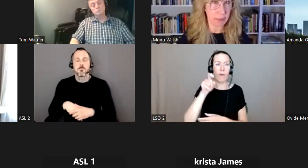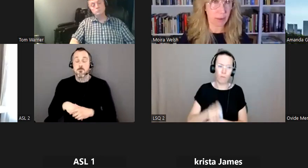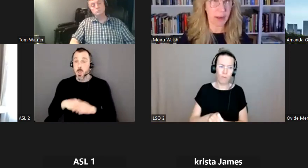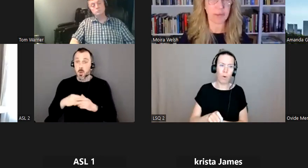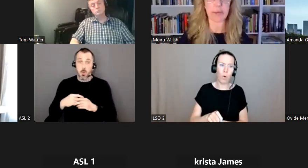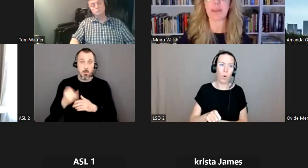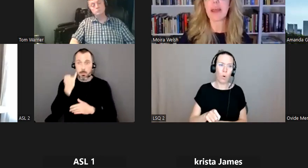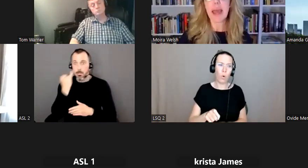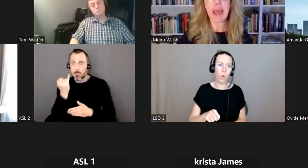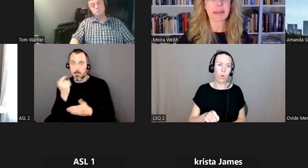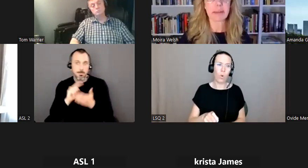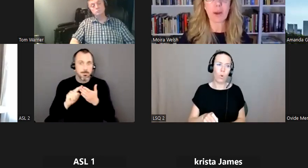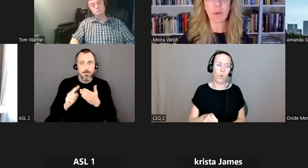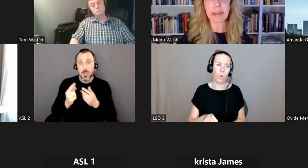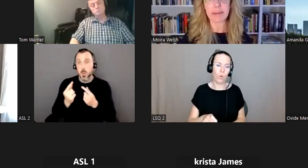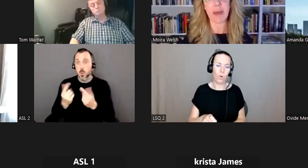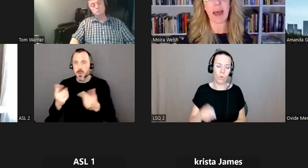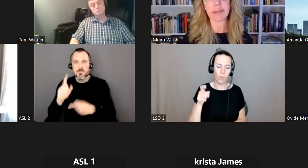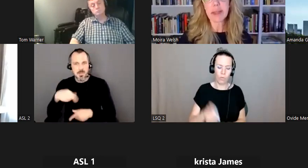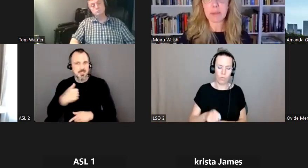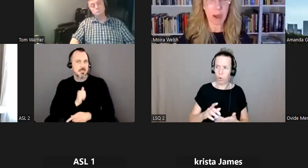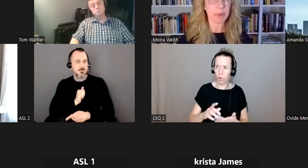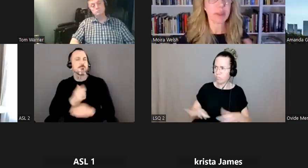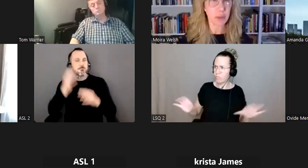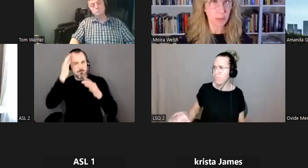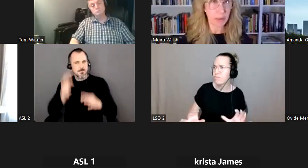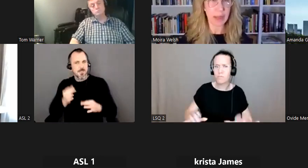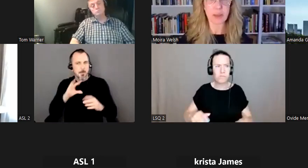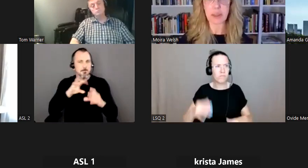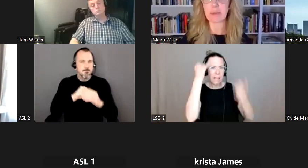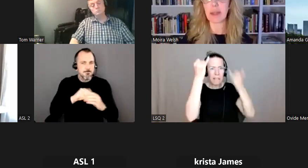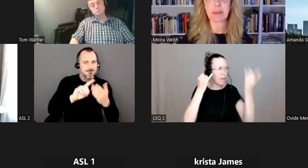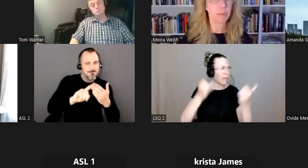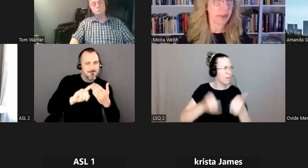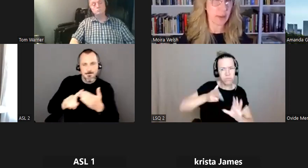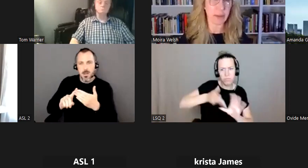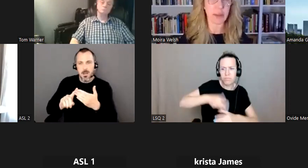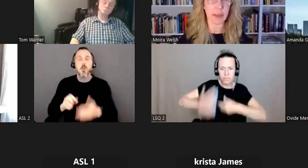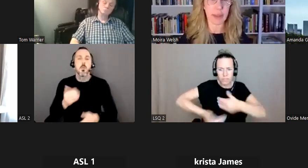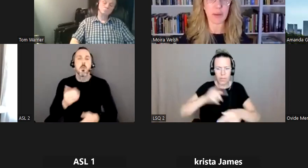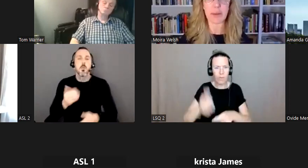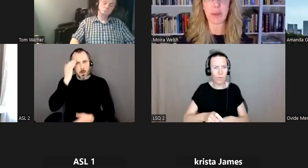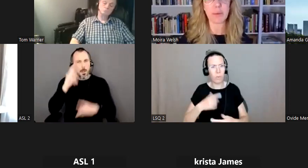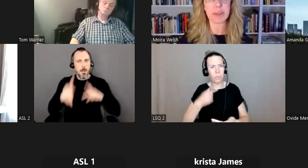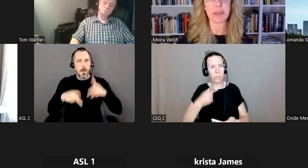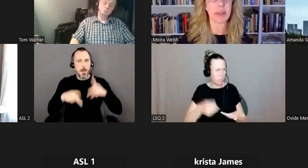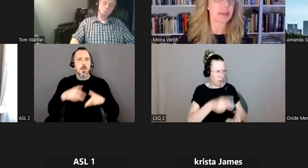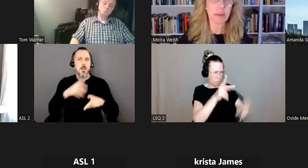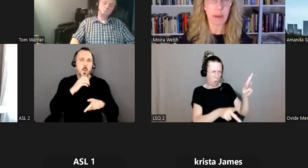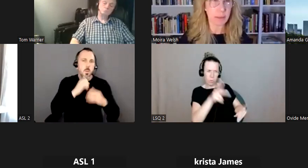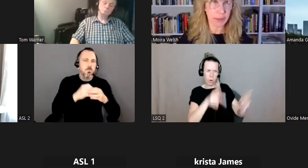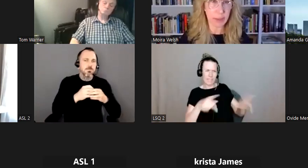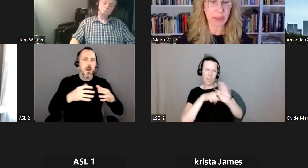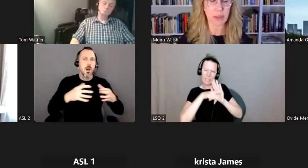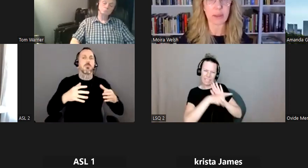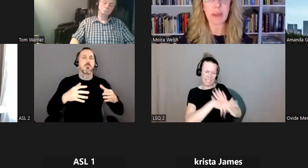at demographics, and knowing that the population was aging, then we decided to look at housing. So we did a